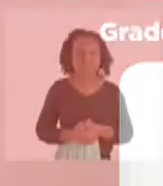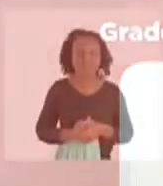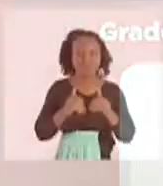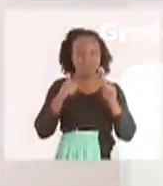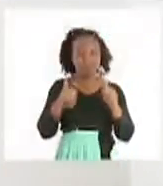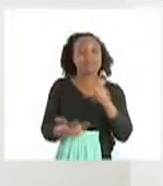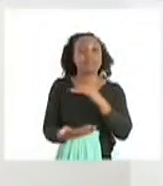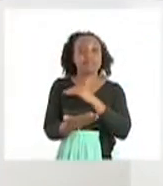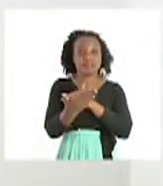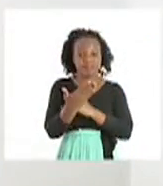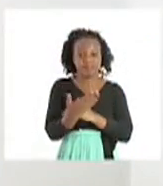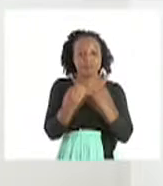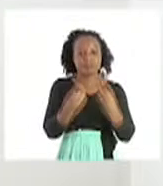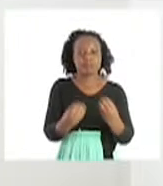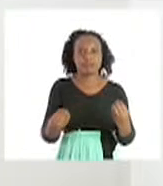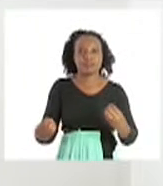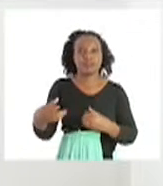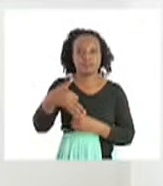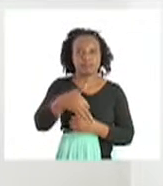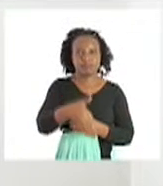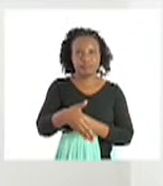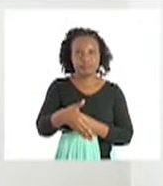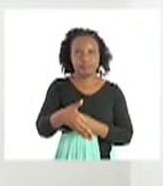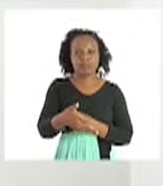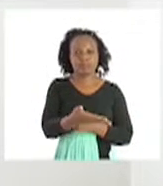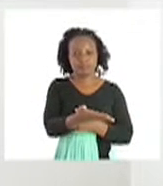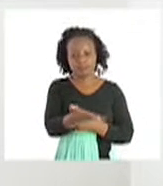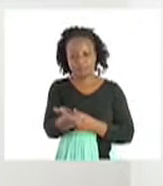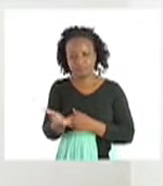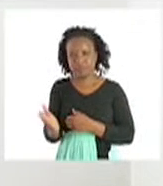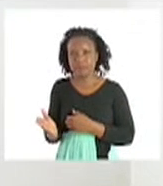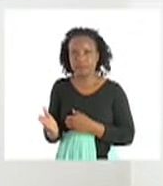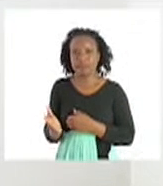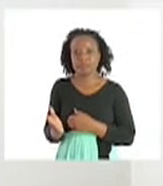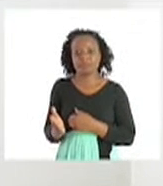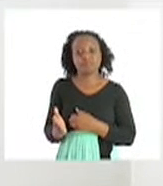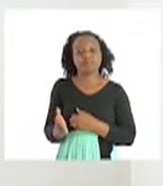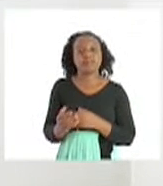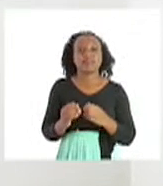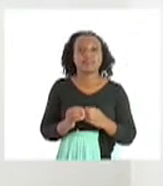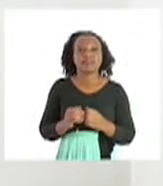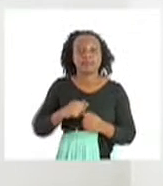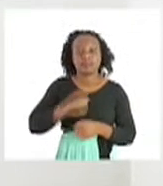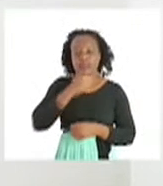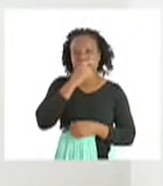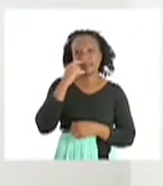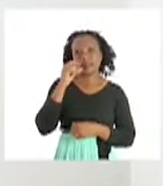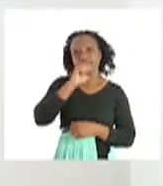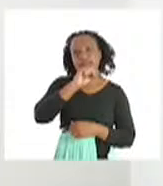Good morning to all the Namibian learners out there. I'm back again. My name